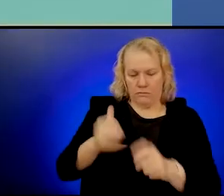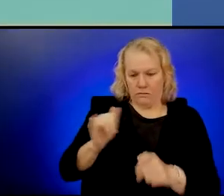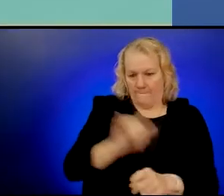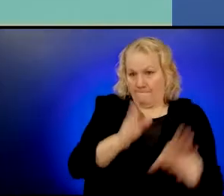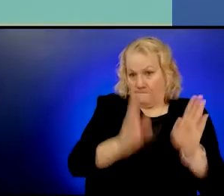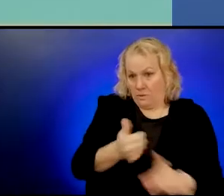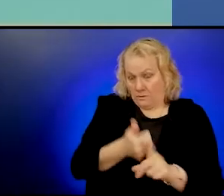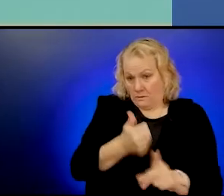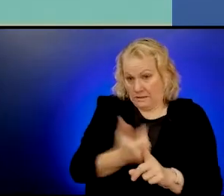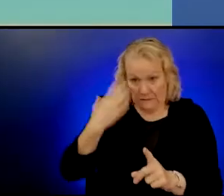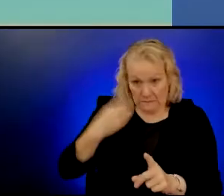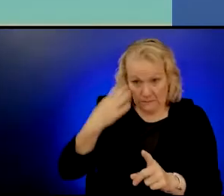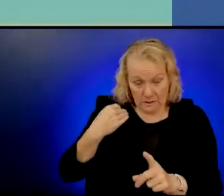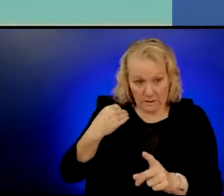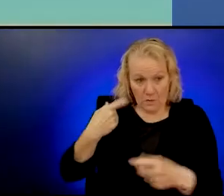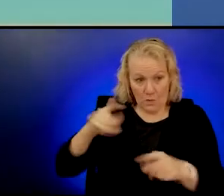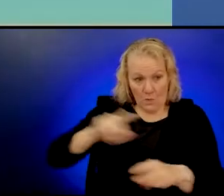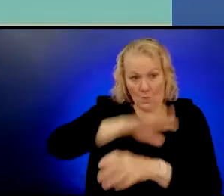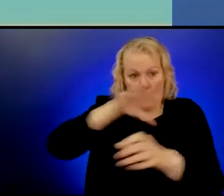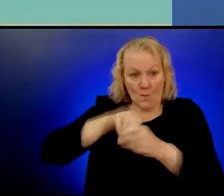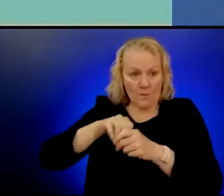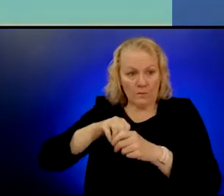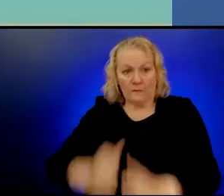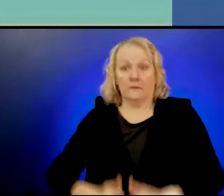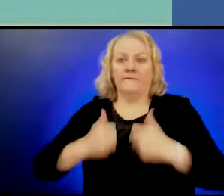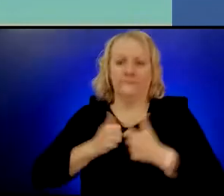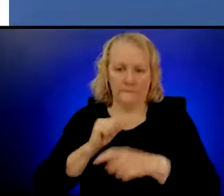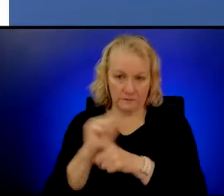individual in involvement in life situations.